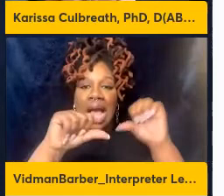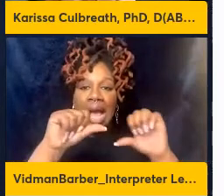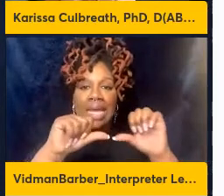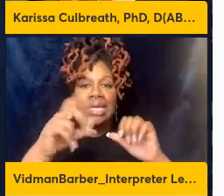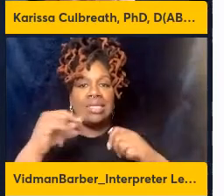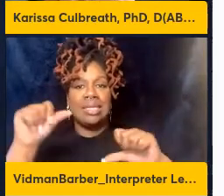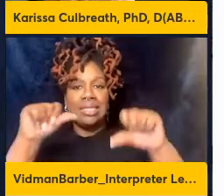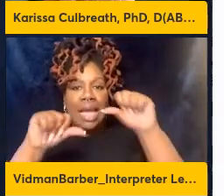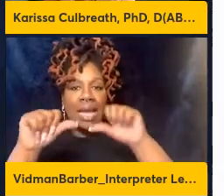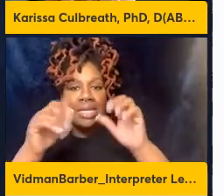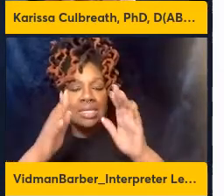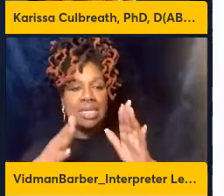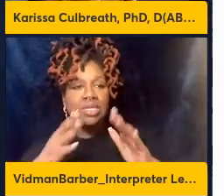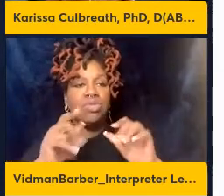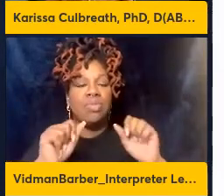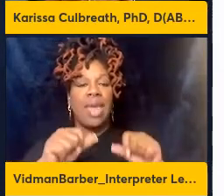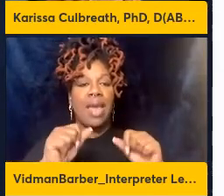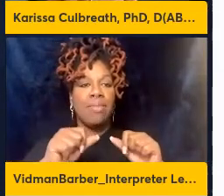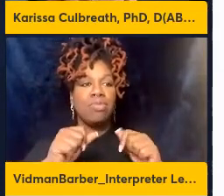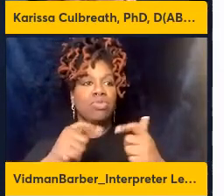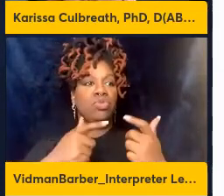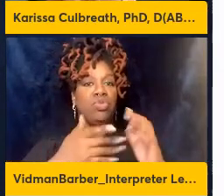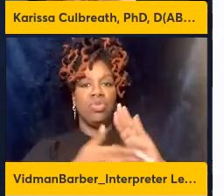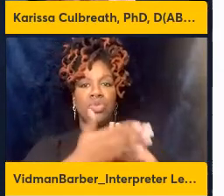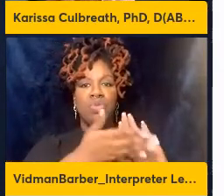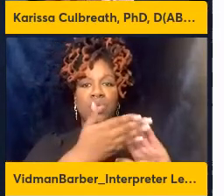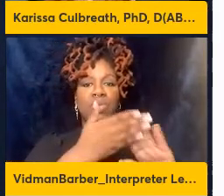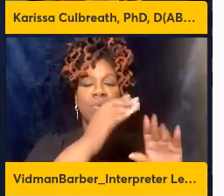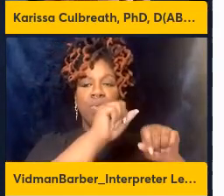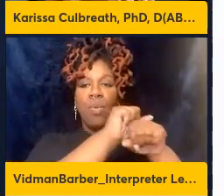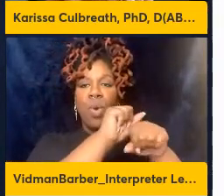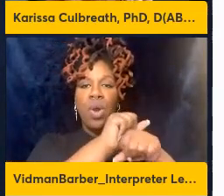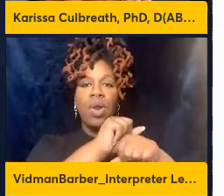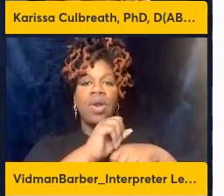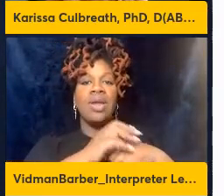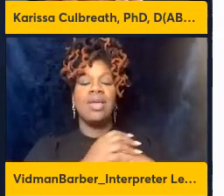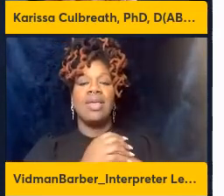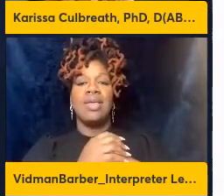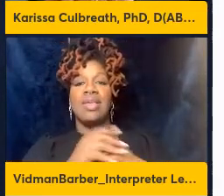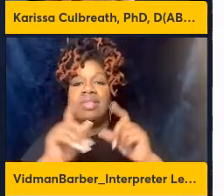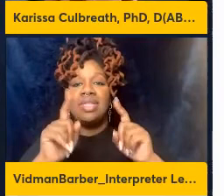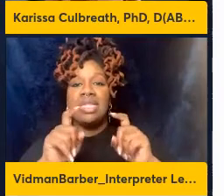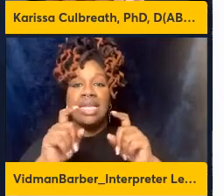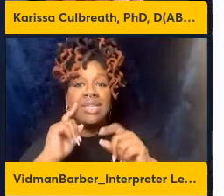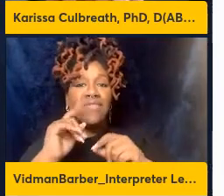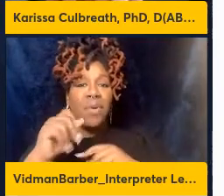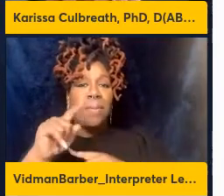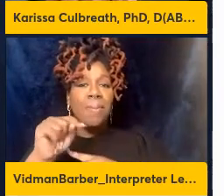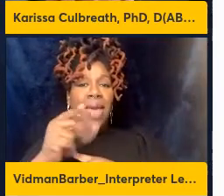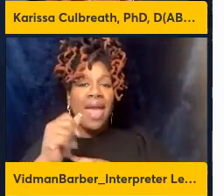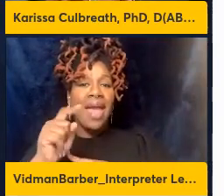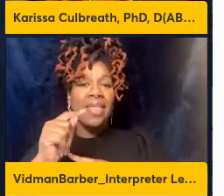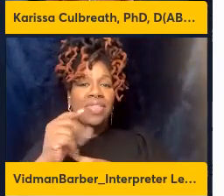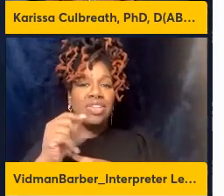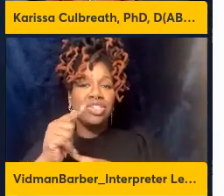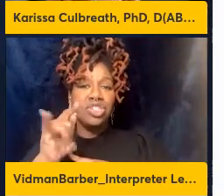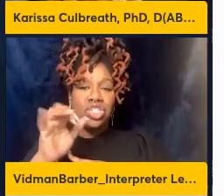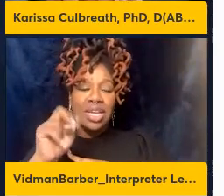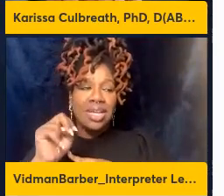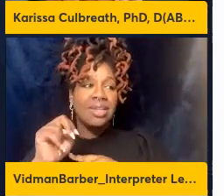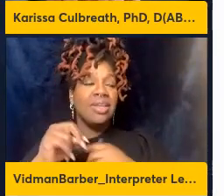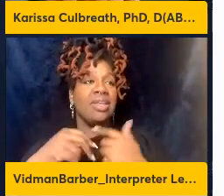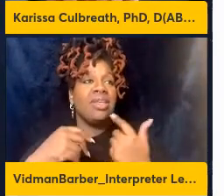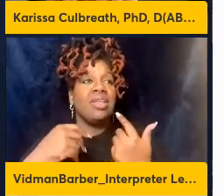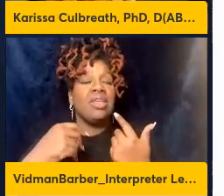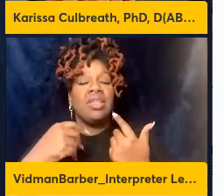to perform the work. These tests for emerging pathogens, we saw during the pandemic that access to testing, and we